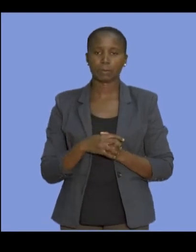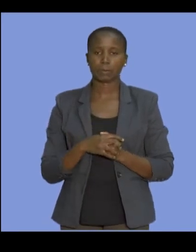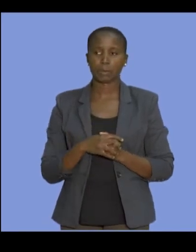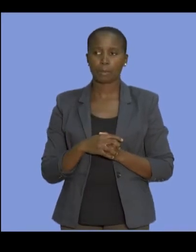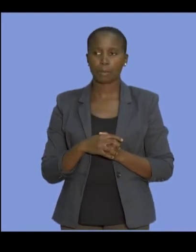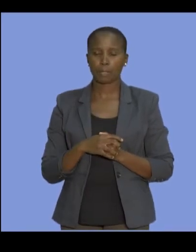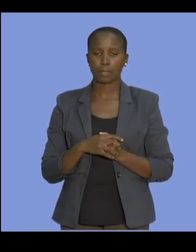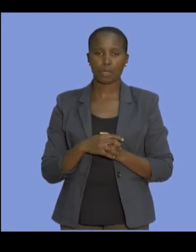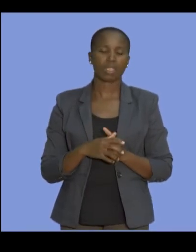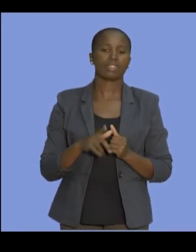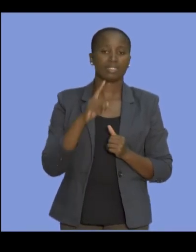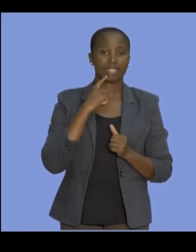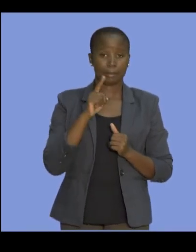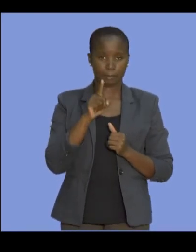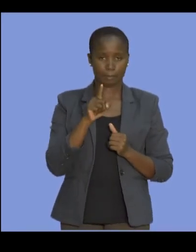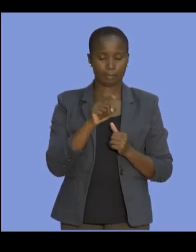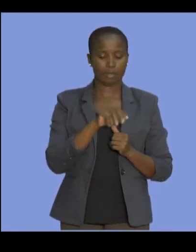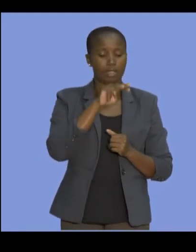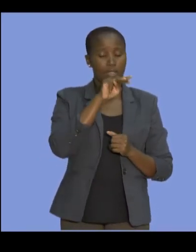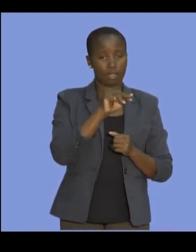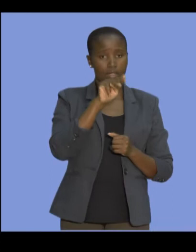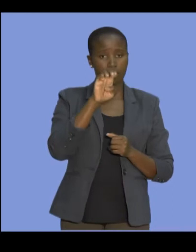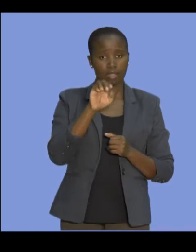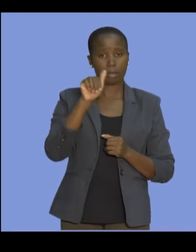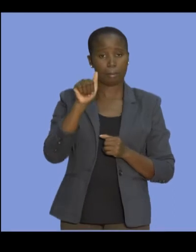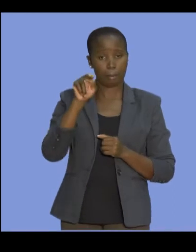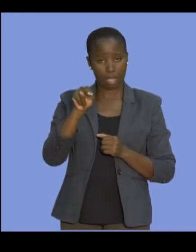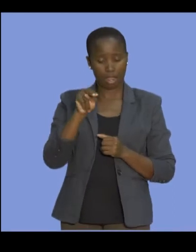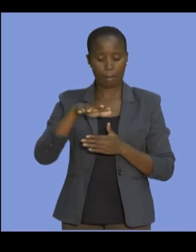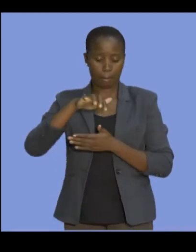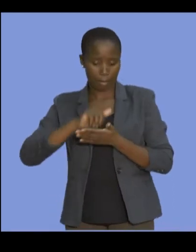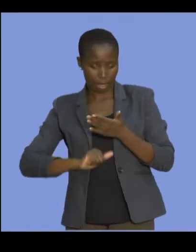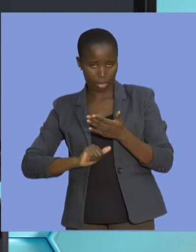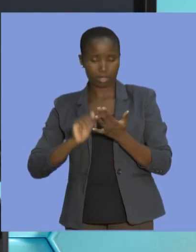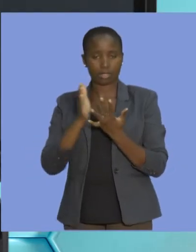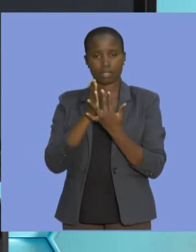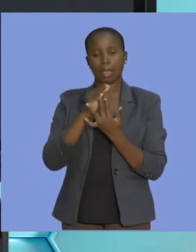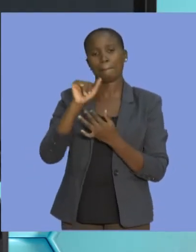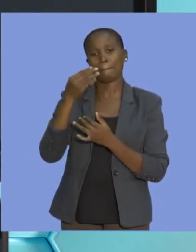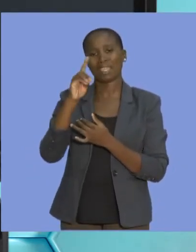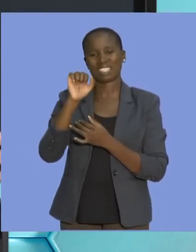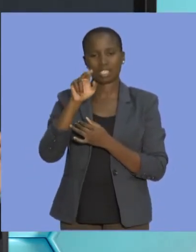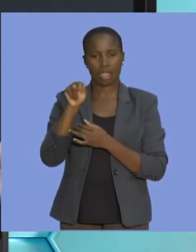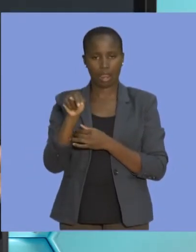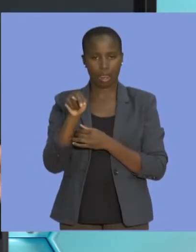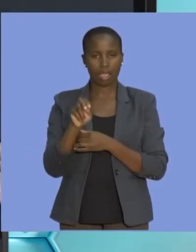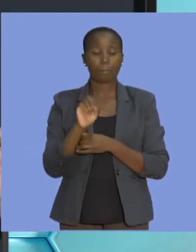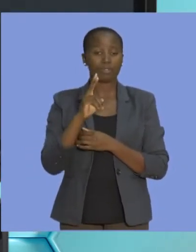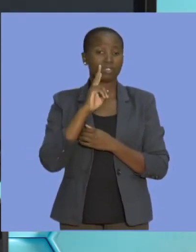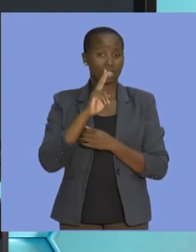the mean minus the median. If our answer is